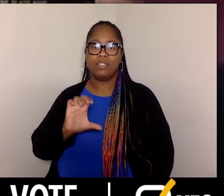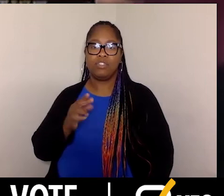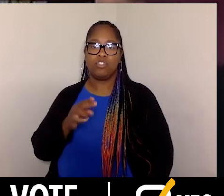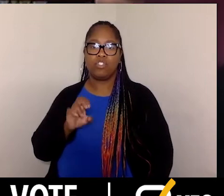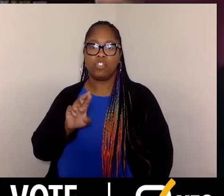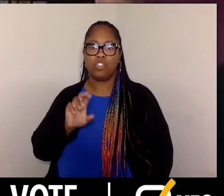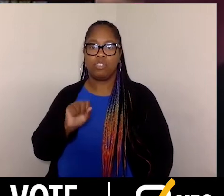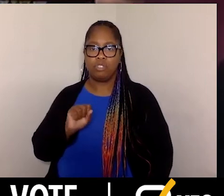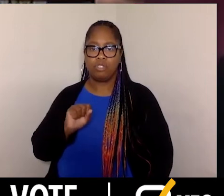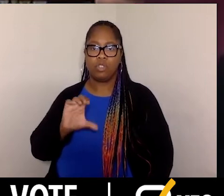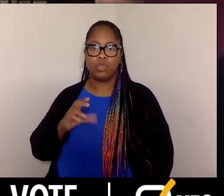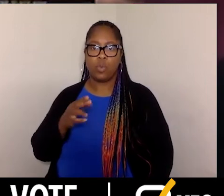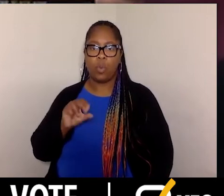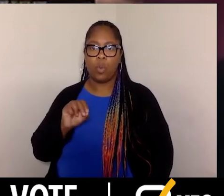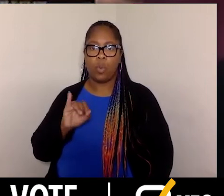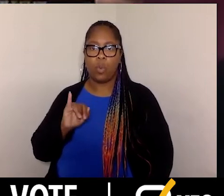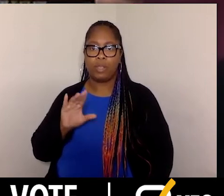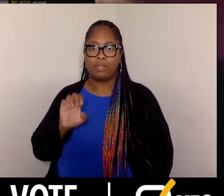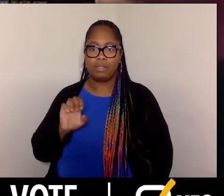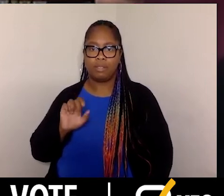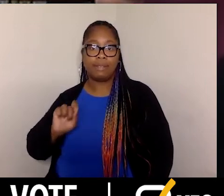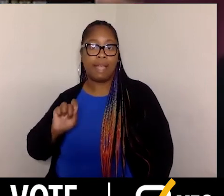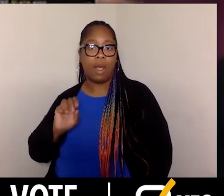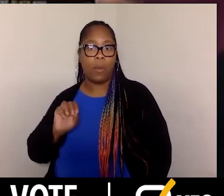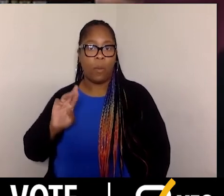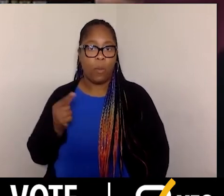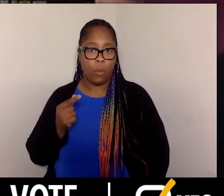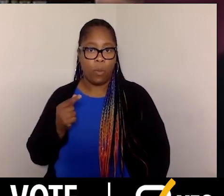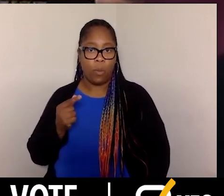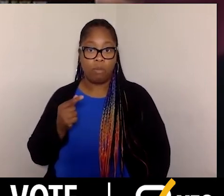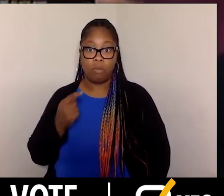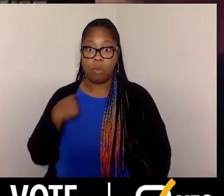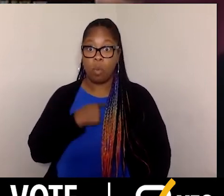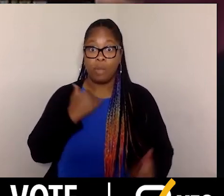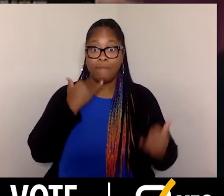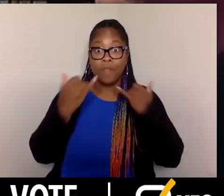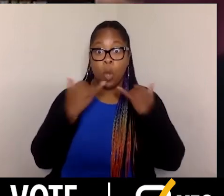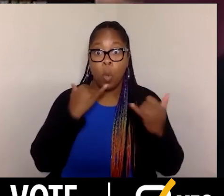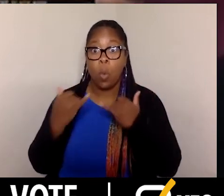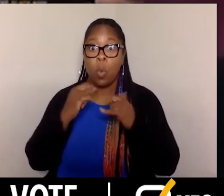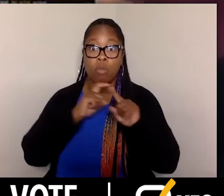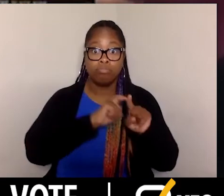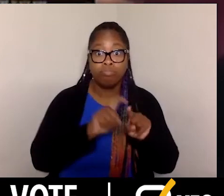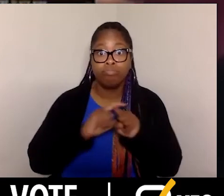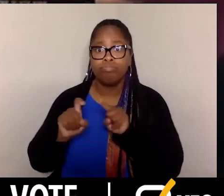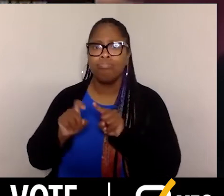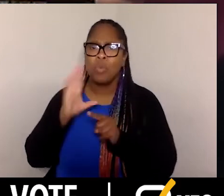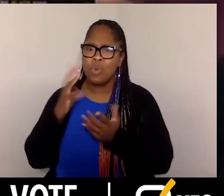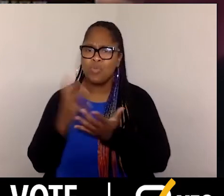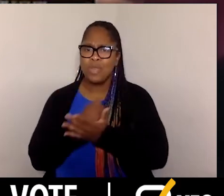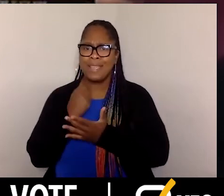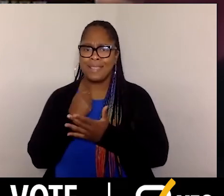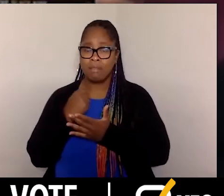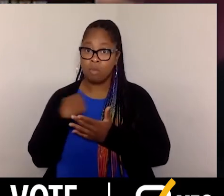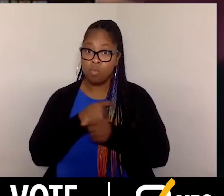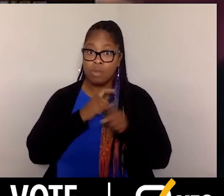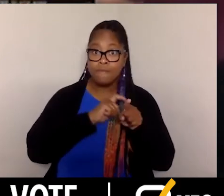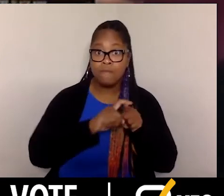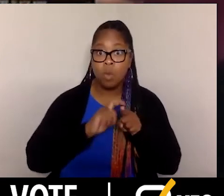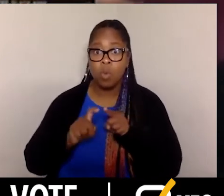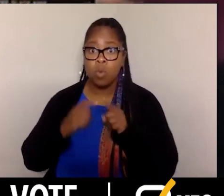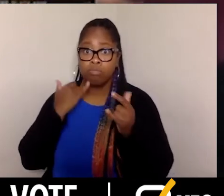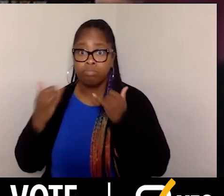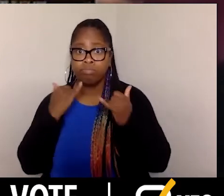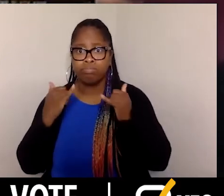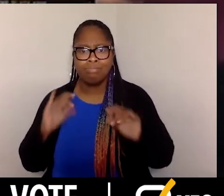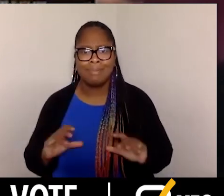www.lateacherschoice.org. When we phone, we win. When we phone, we take control of